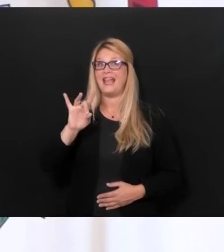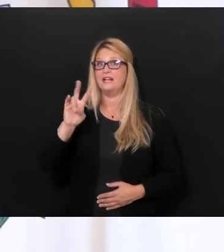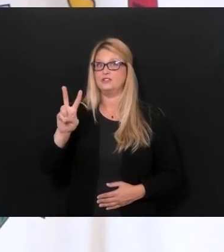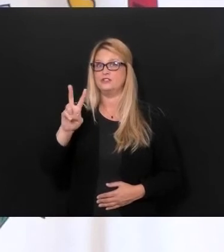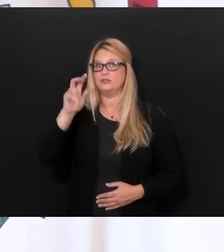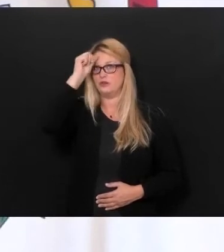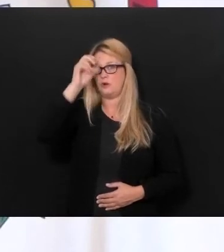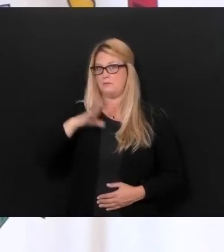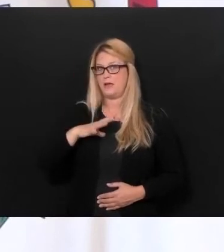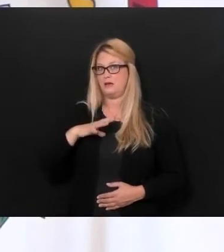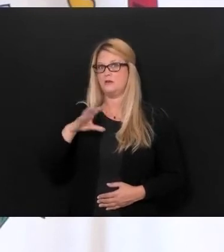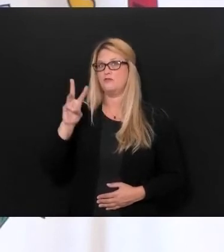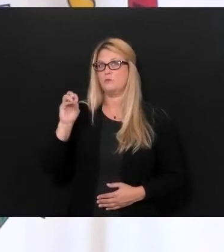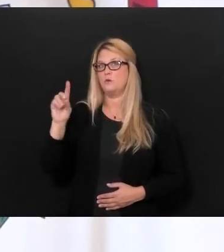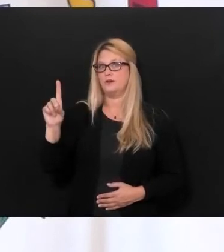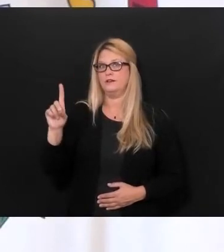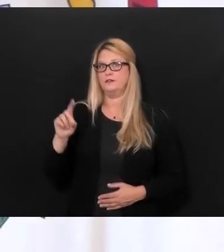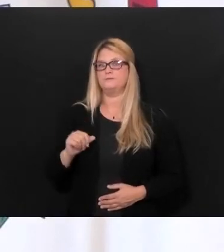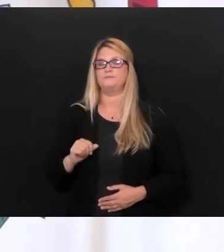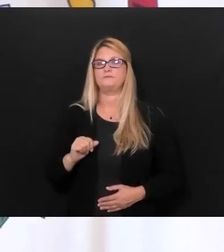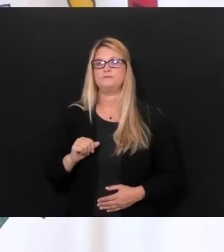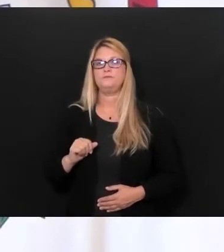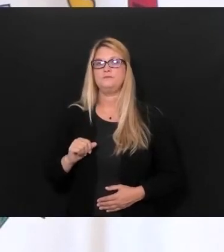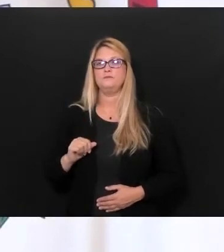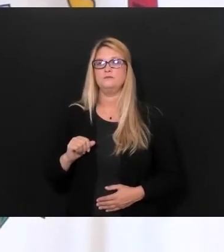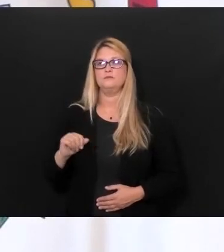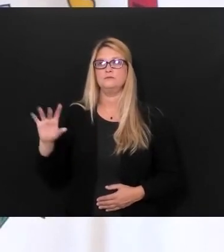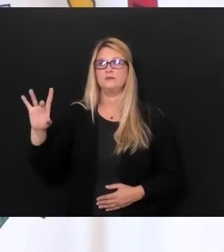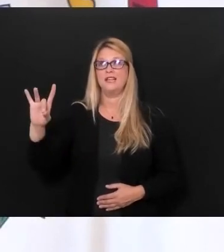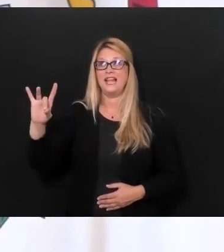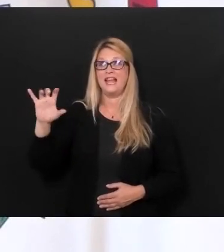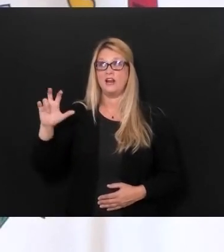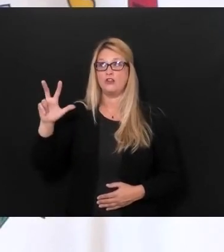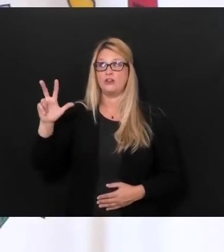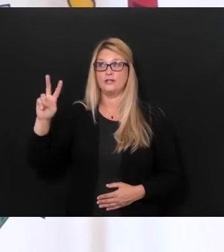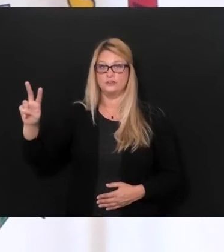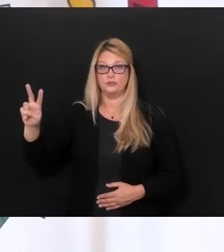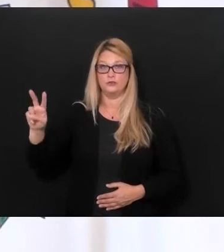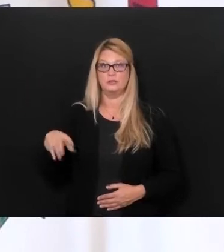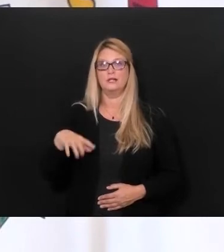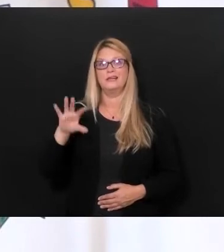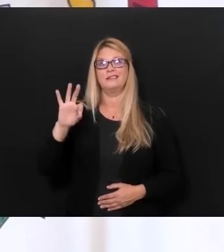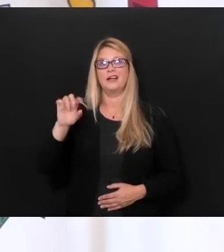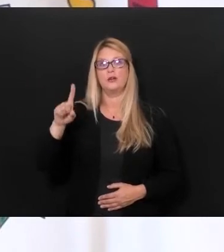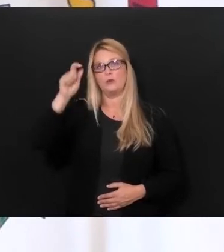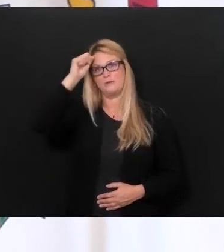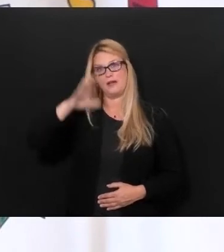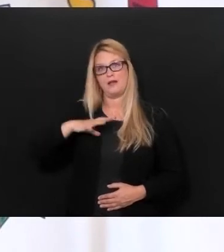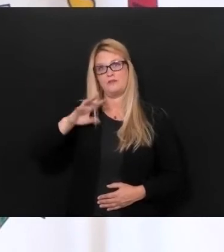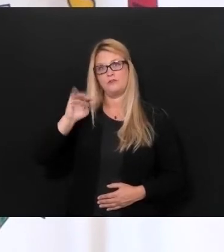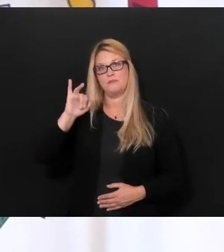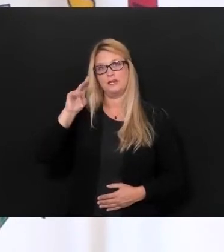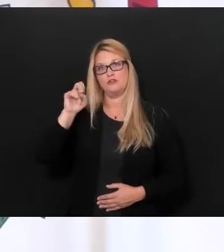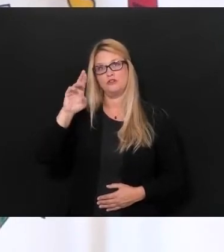82-year-old male from Wood County. The 832nd death, a 91-year-old male from Mineral